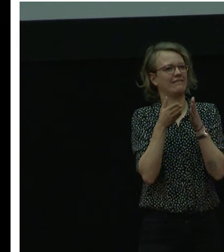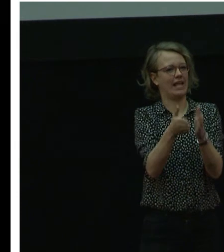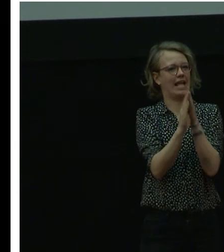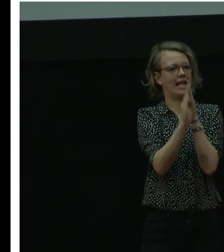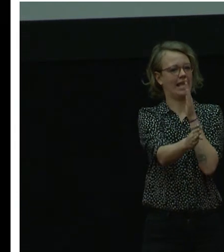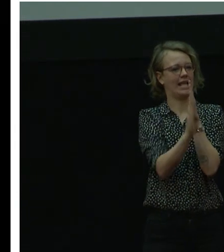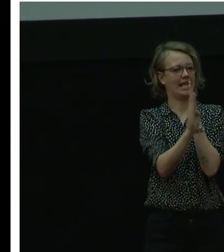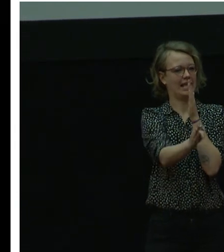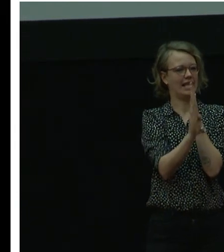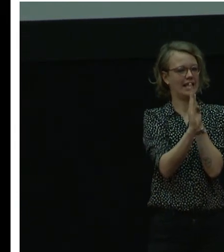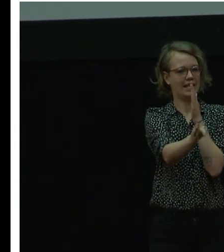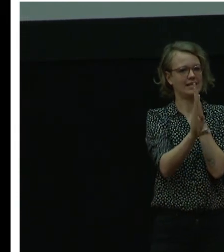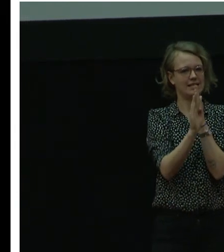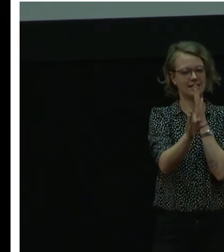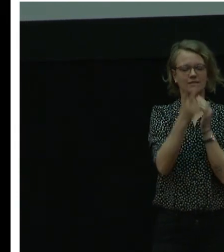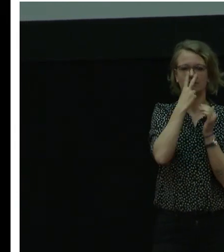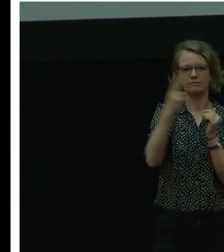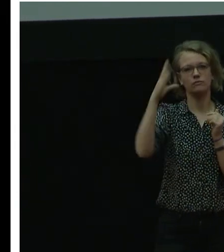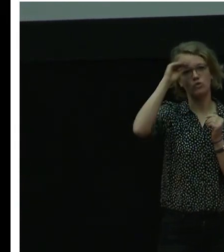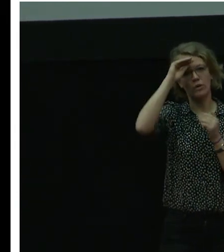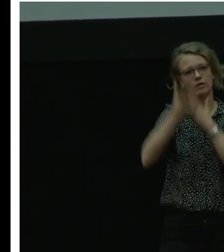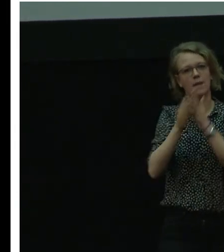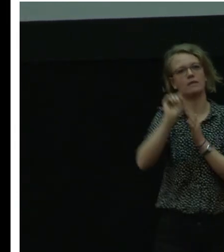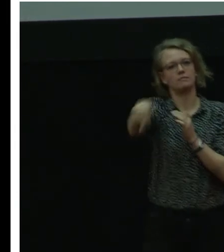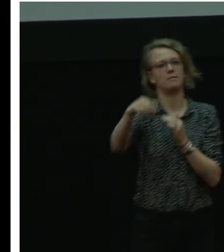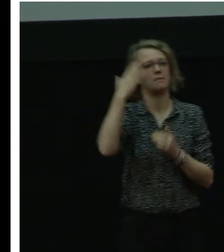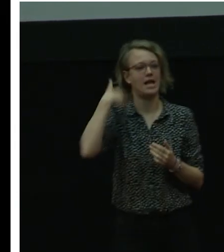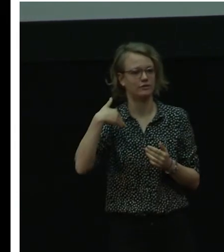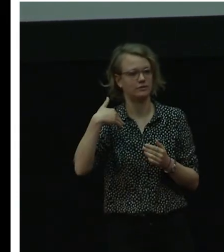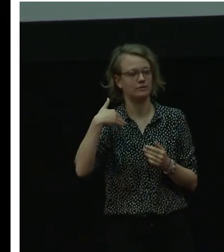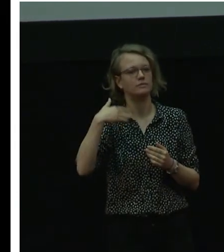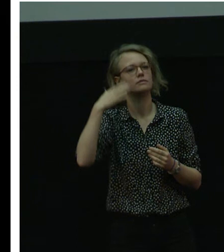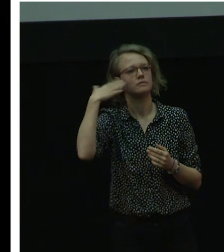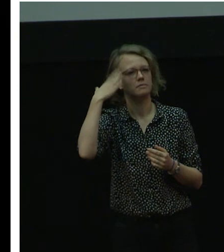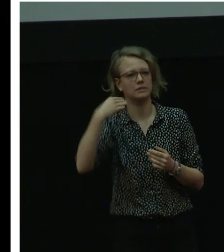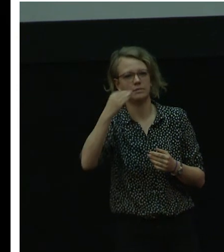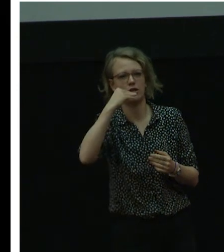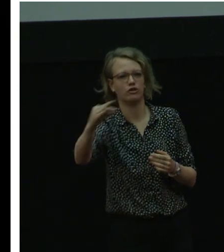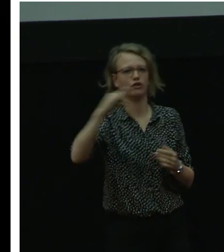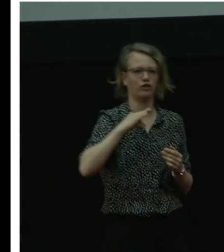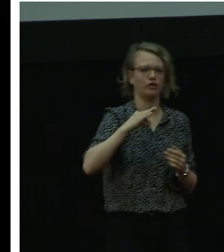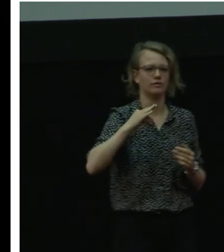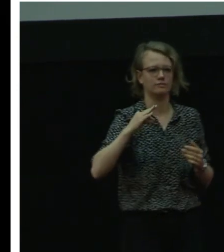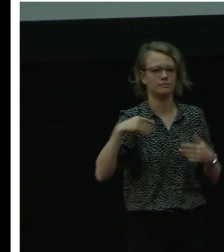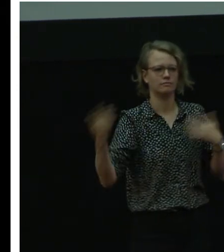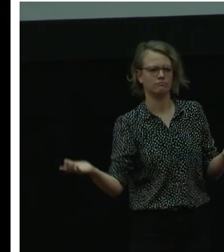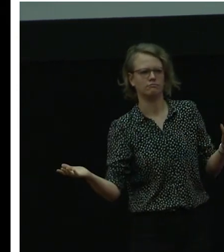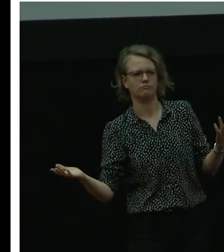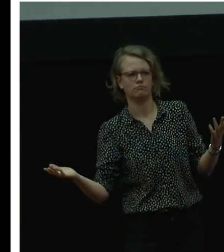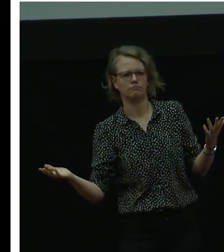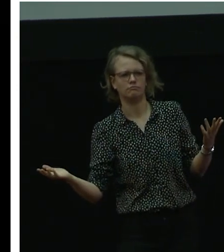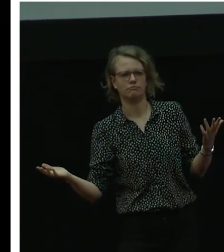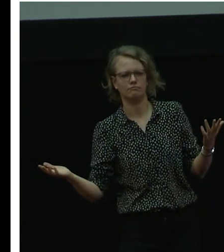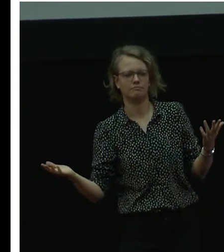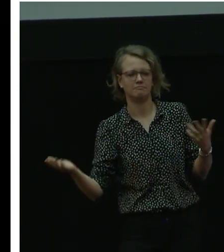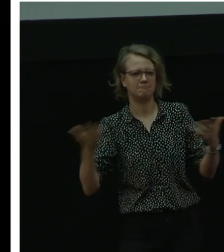also, it just works one way. So if you remember, there's this guy that signs to this girl, and